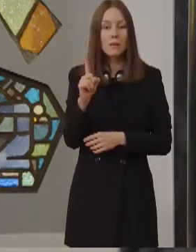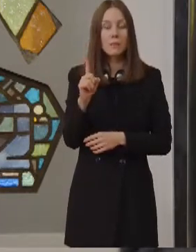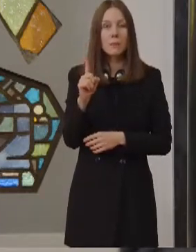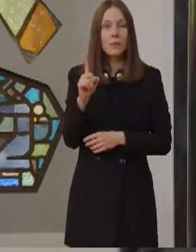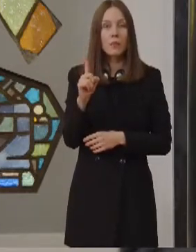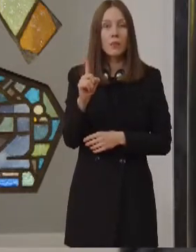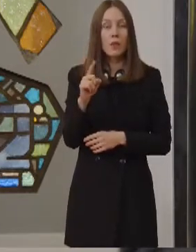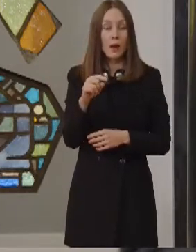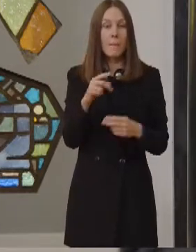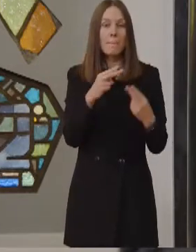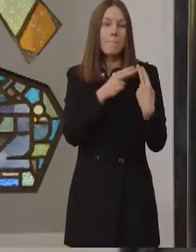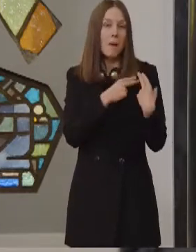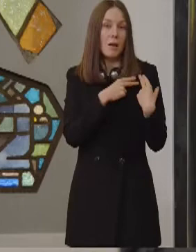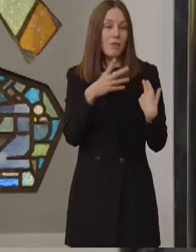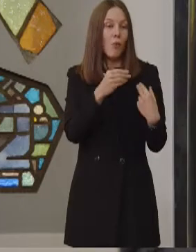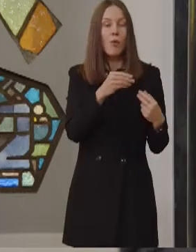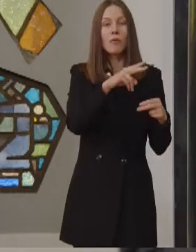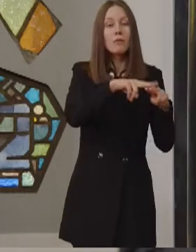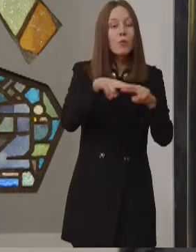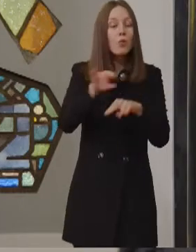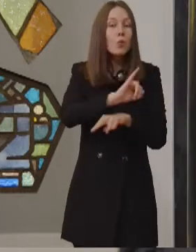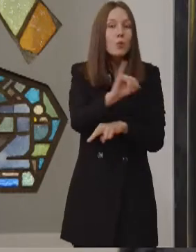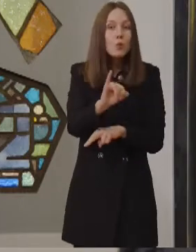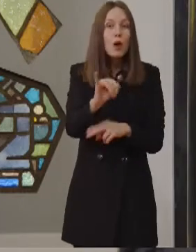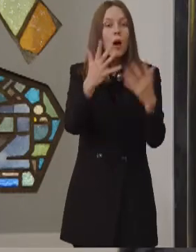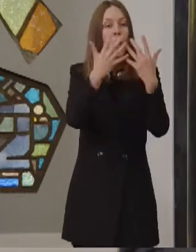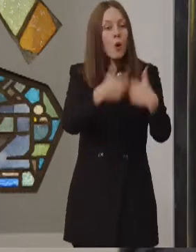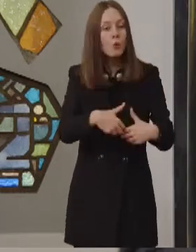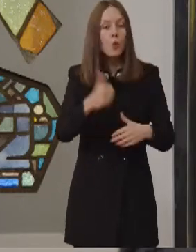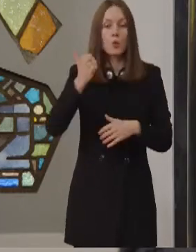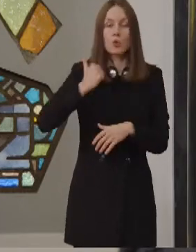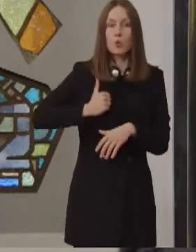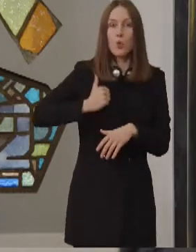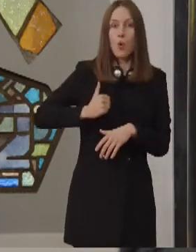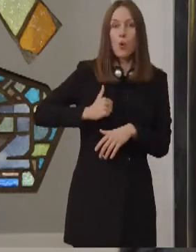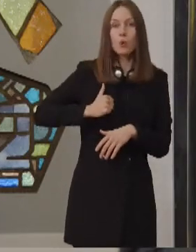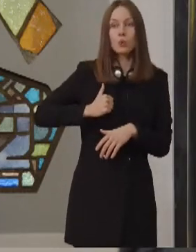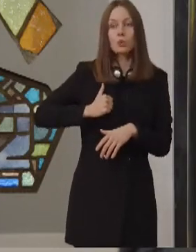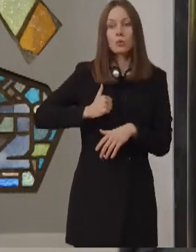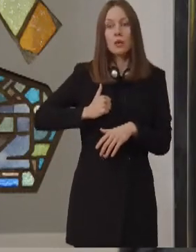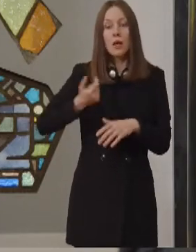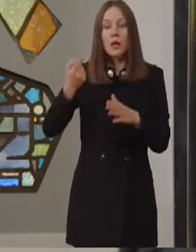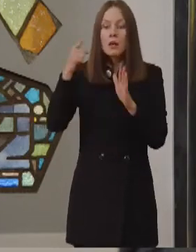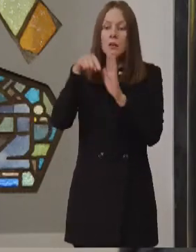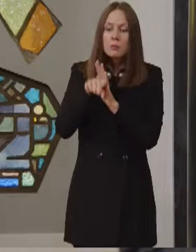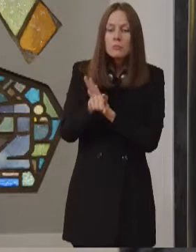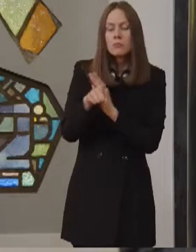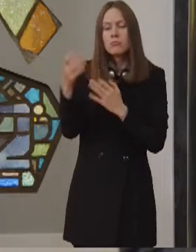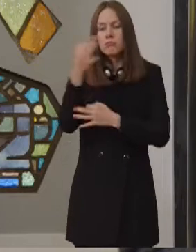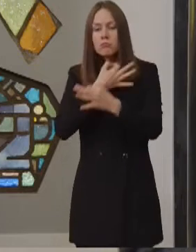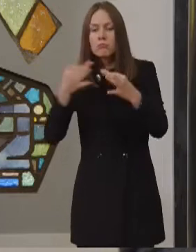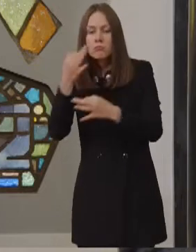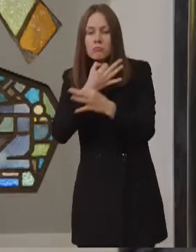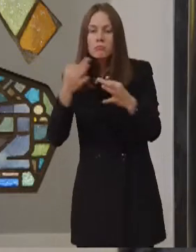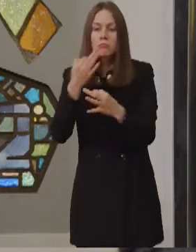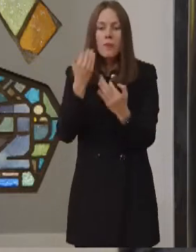But my existence in one or another role does not oblige me to